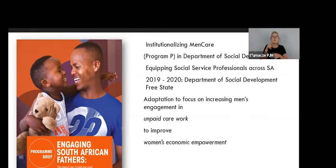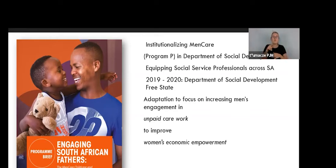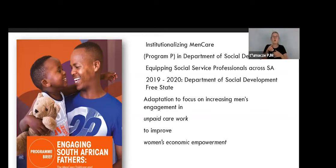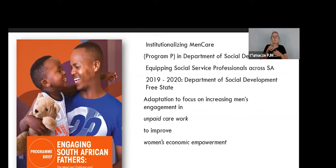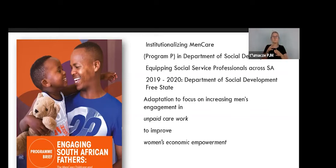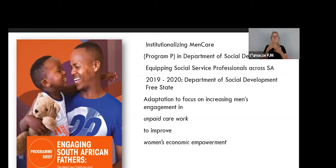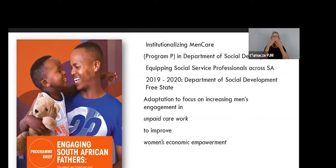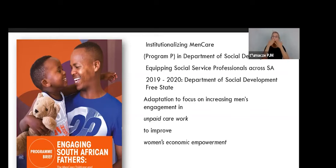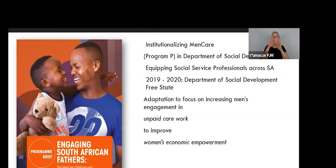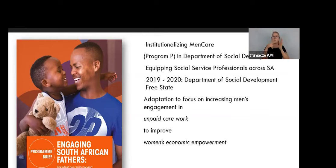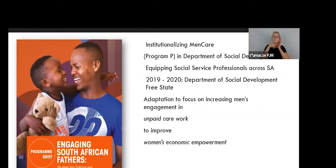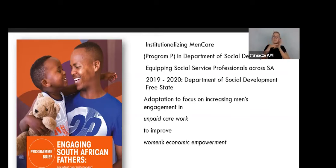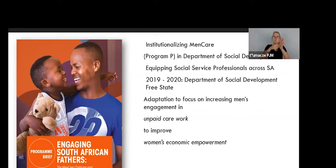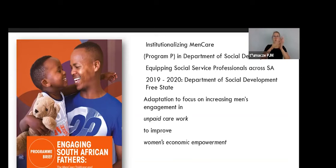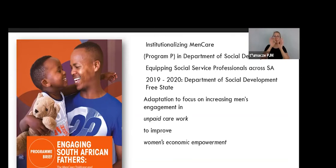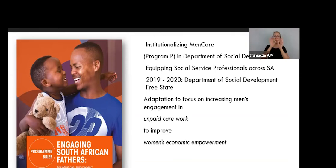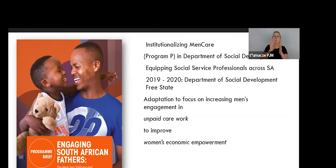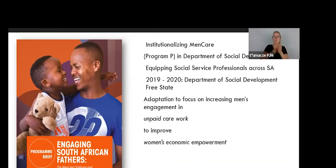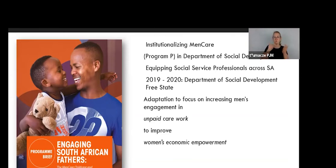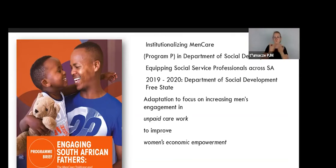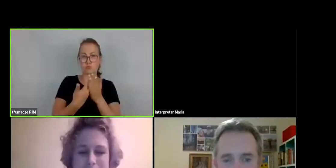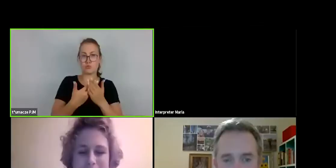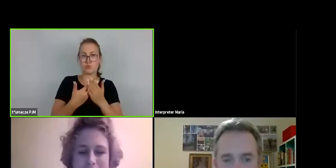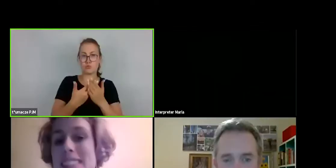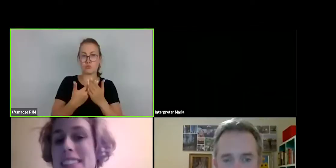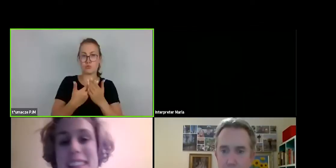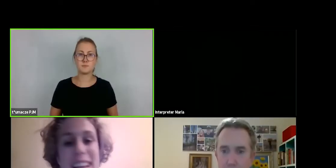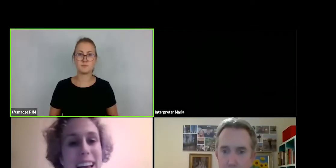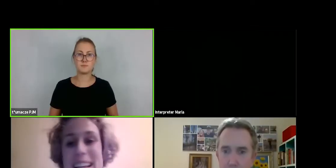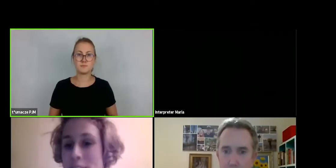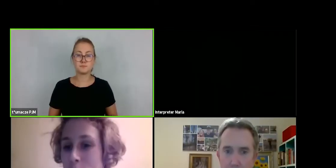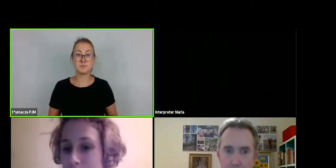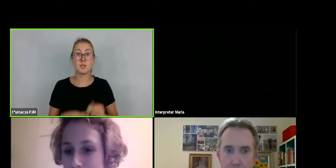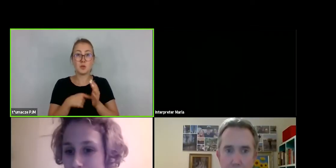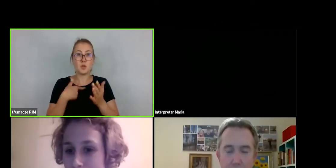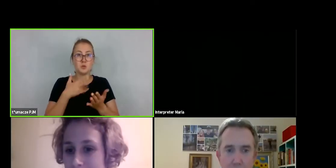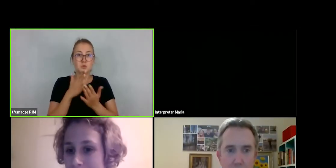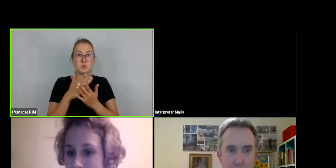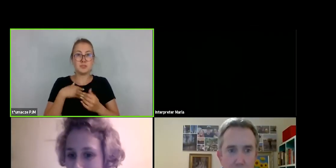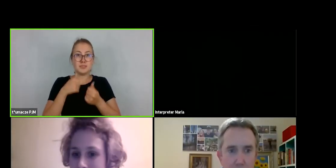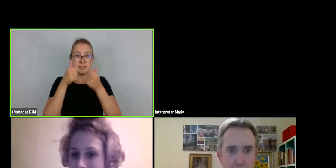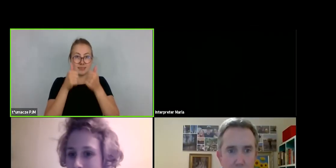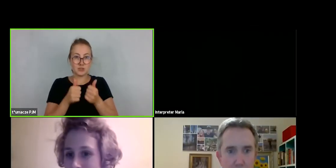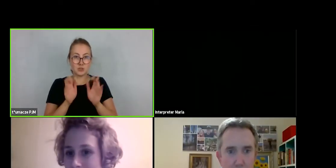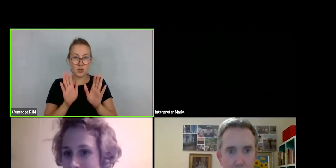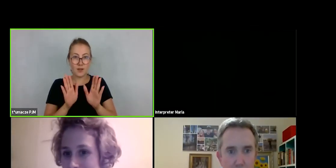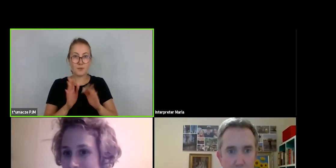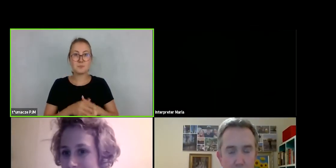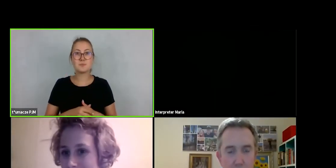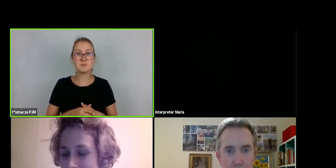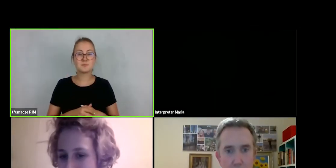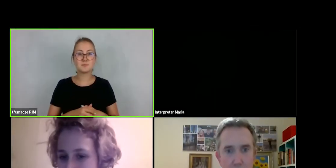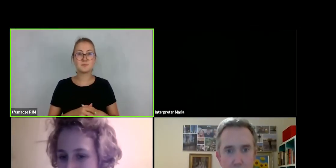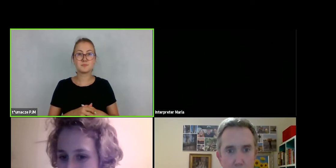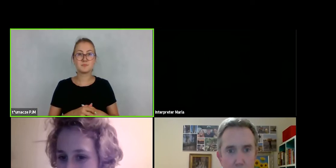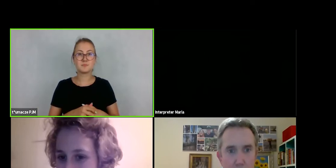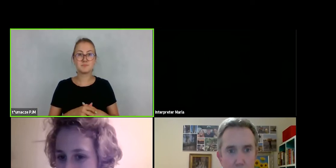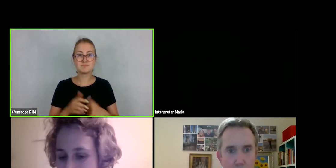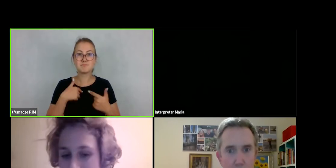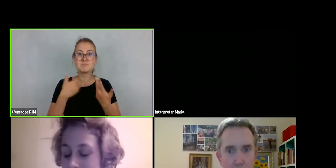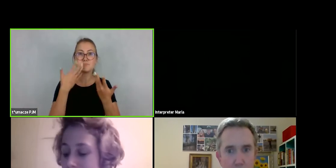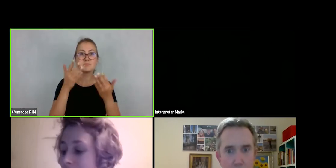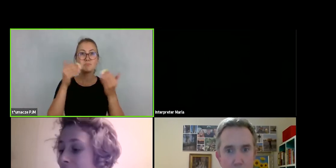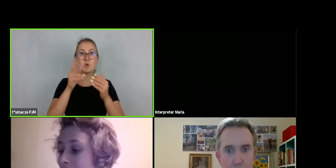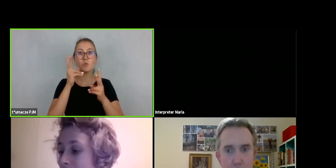the questions that are surfacing in the chat. Yeah, it's extremely useful. And the one question, I guess, is from the chat is